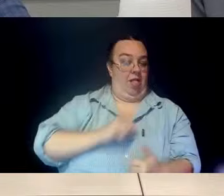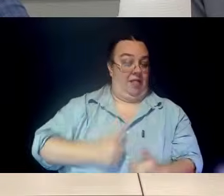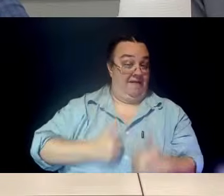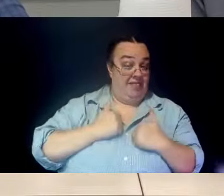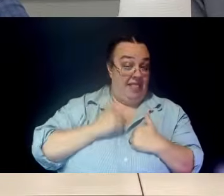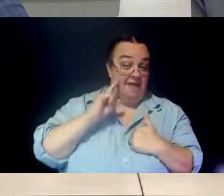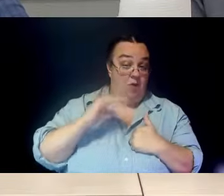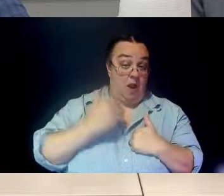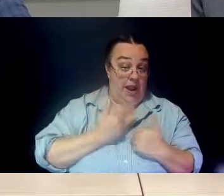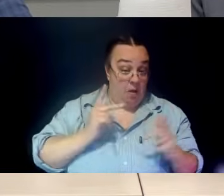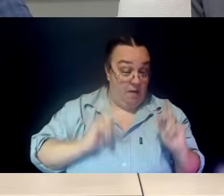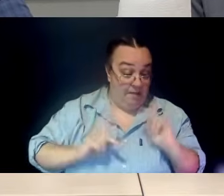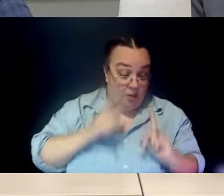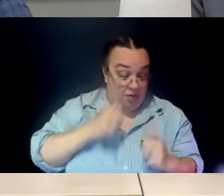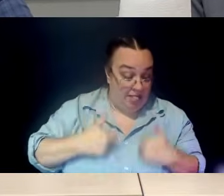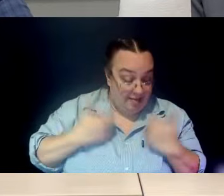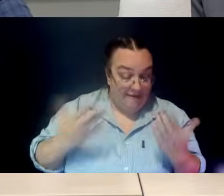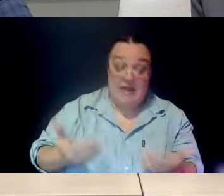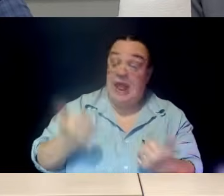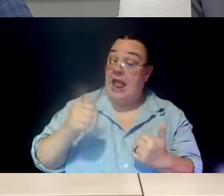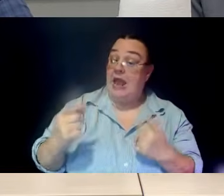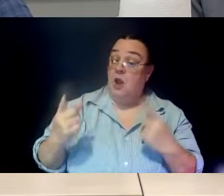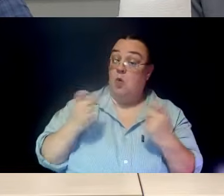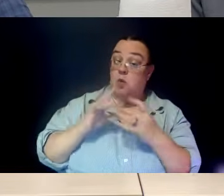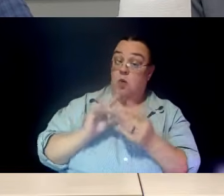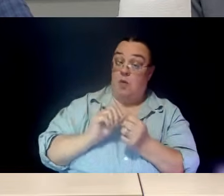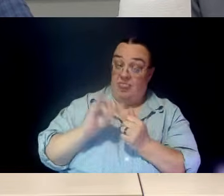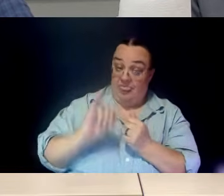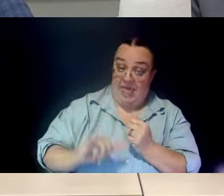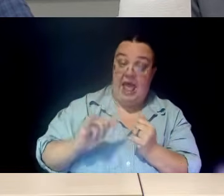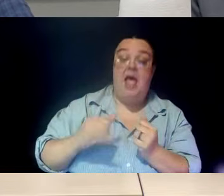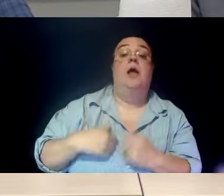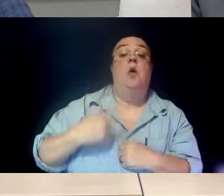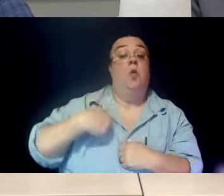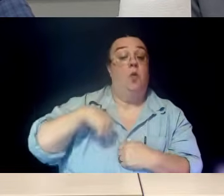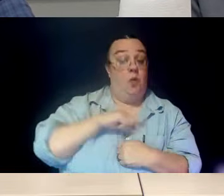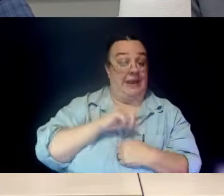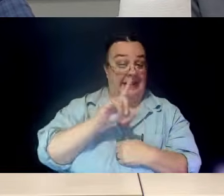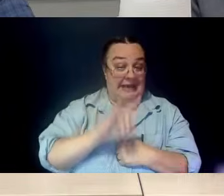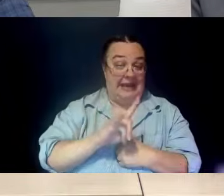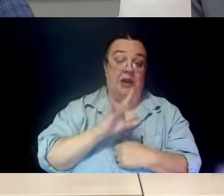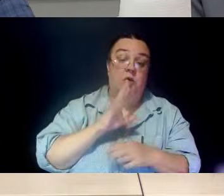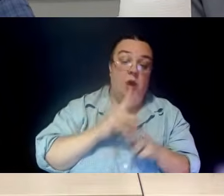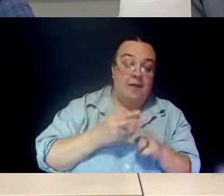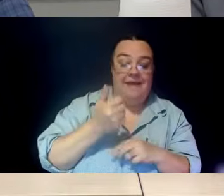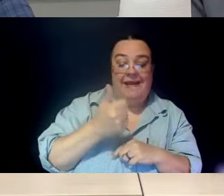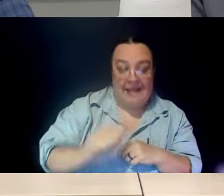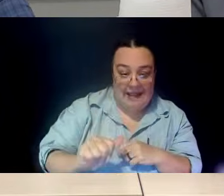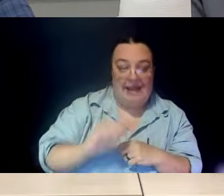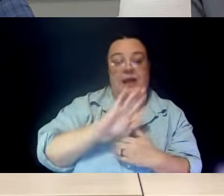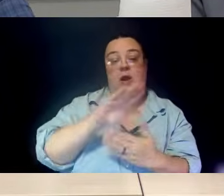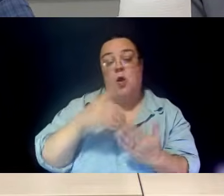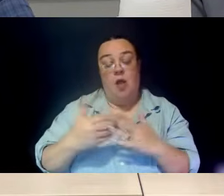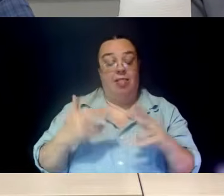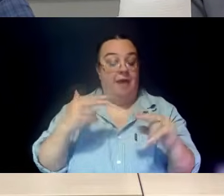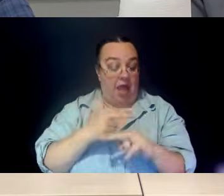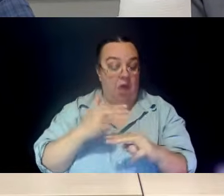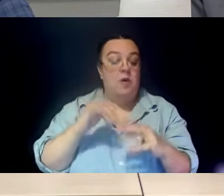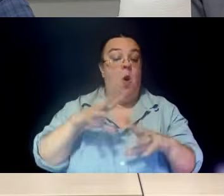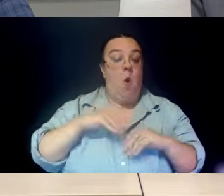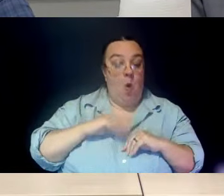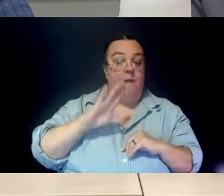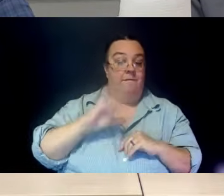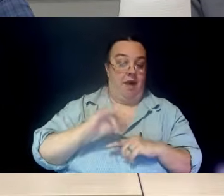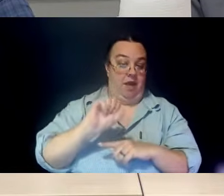questions that you may have regarding that? We did talk about any and all of the highways that SHA owns,